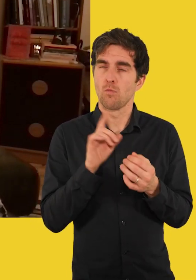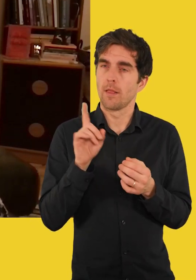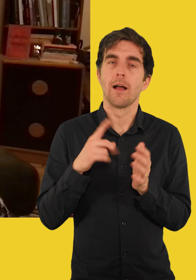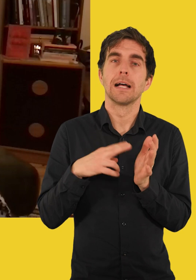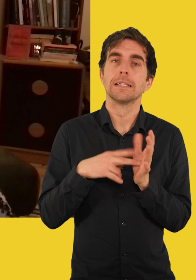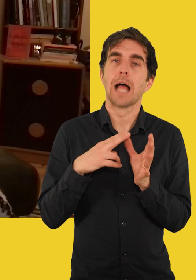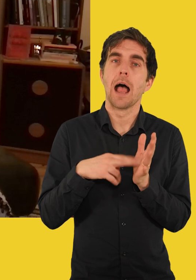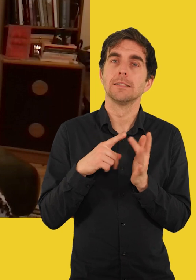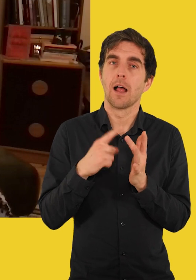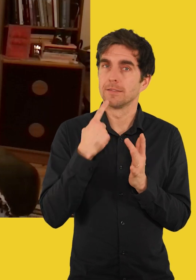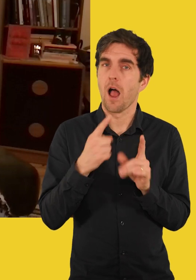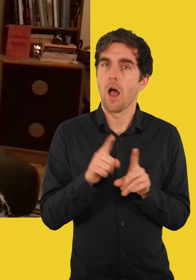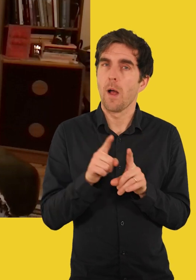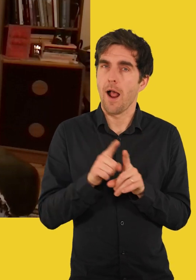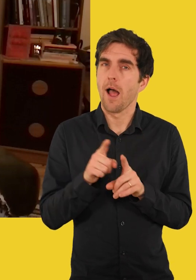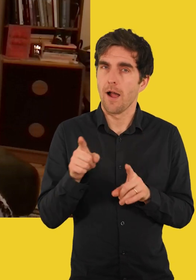to